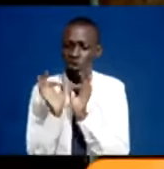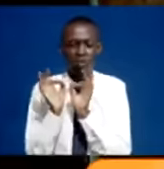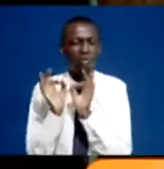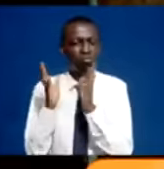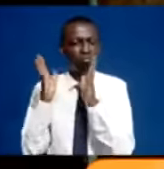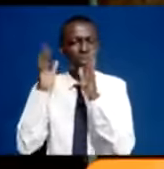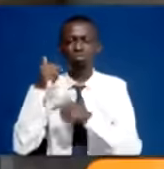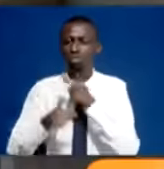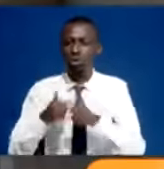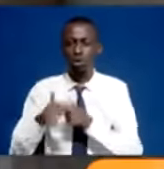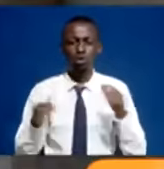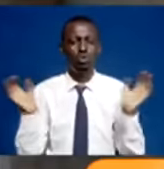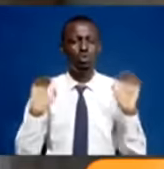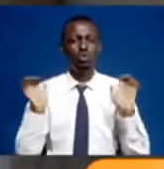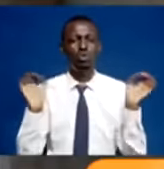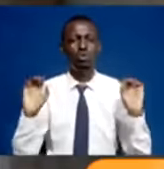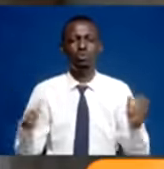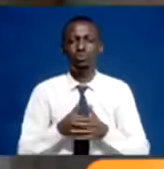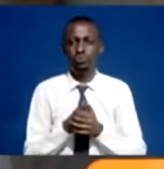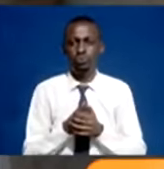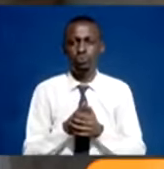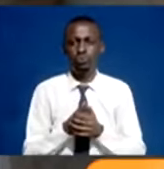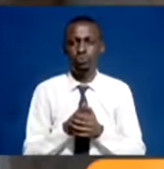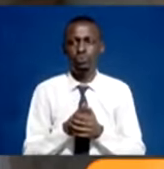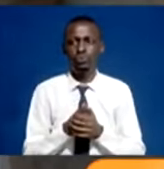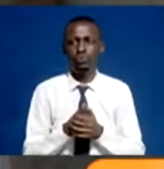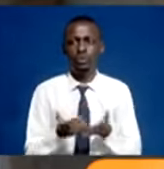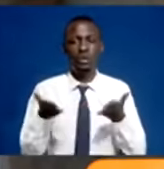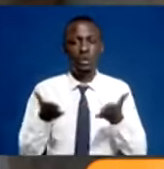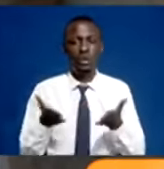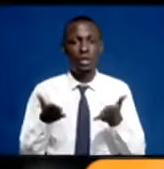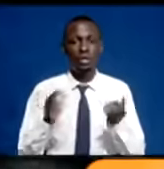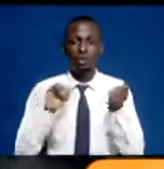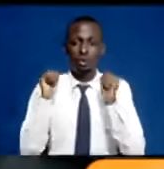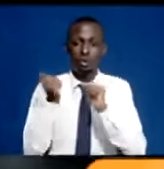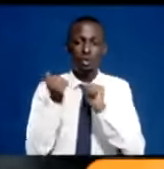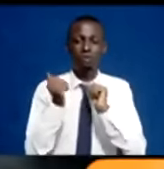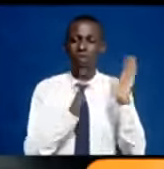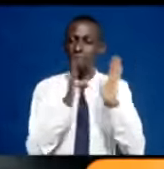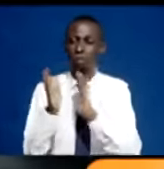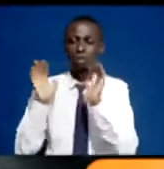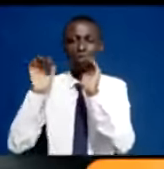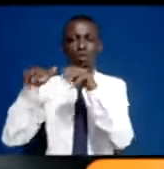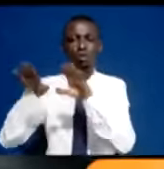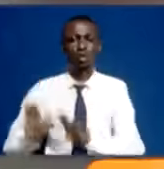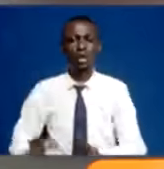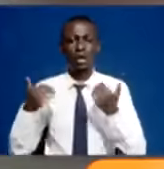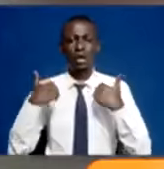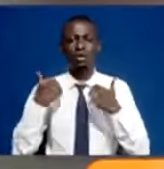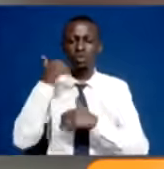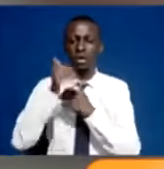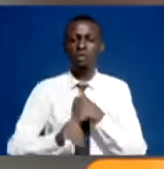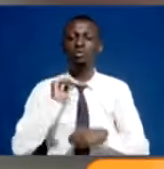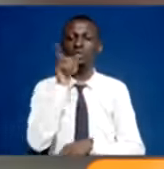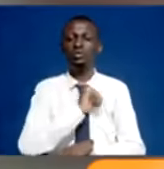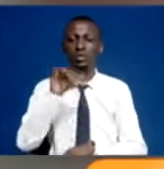mood has been cut short. Instead, their celebration plans have been converted into burial plans. This following the deaths